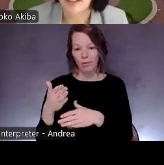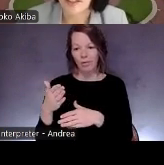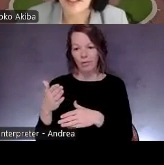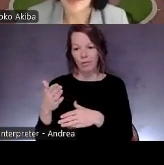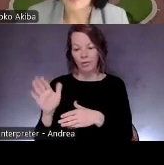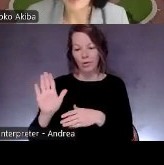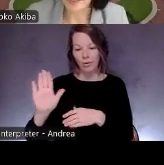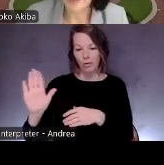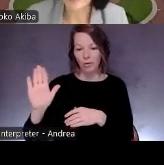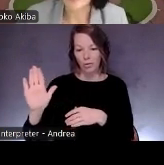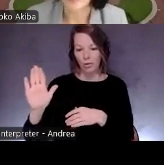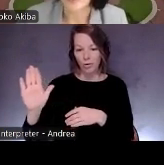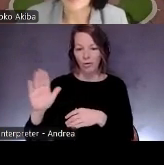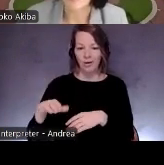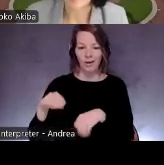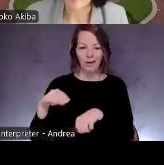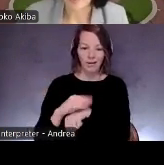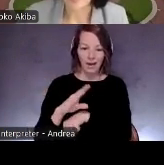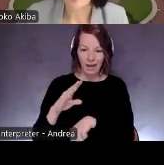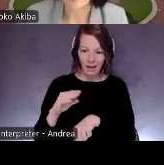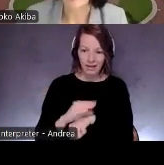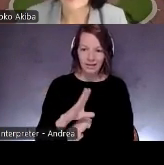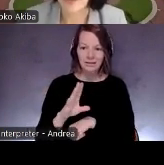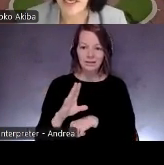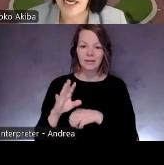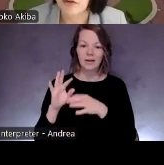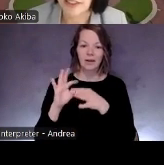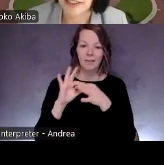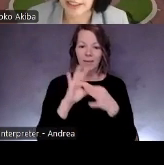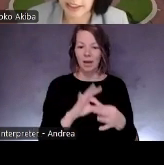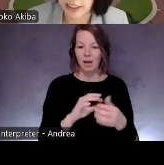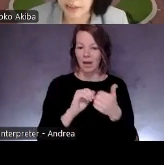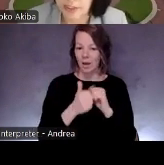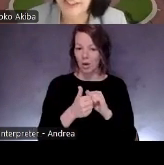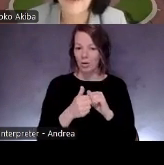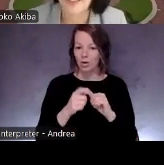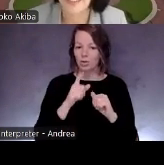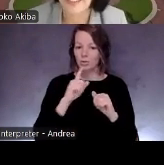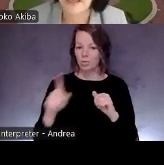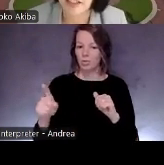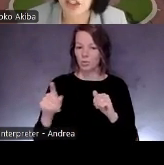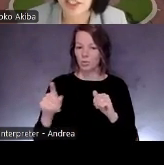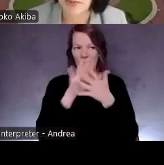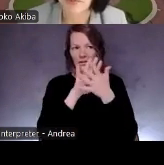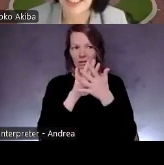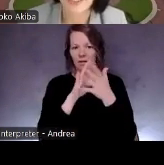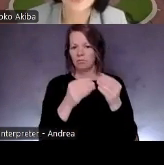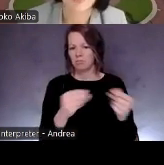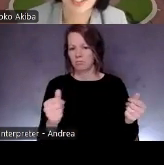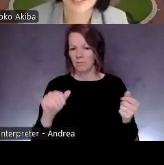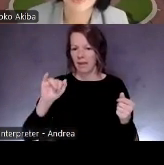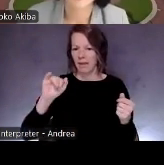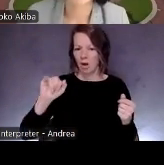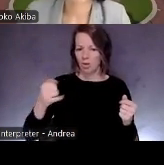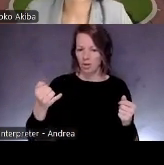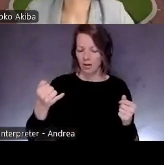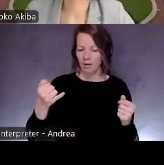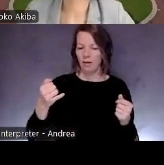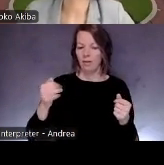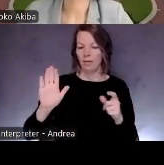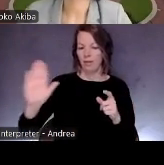her advice around how demystifying AERJ's publication process.